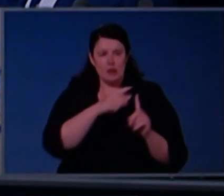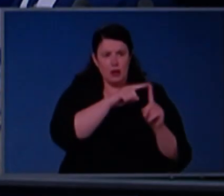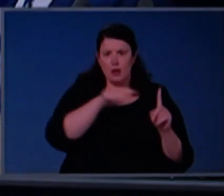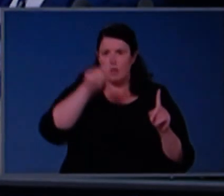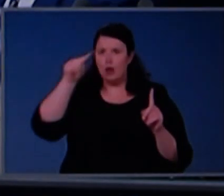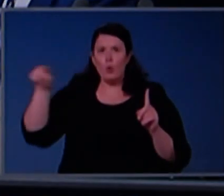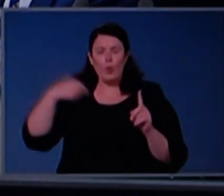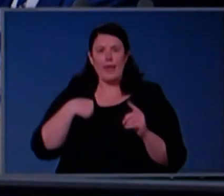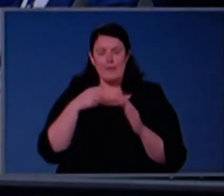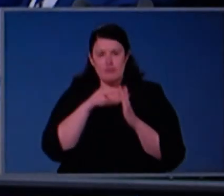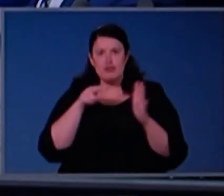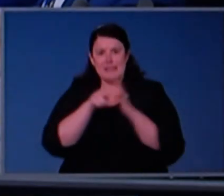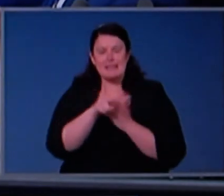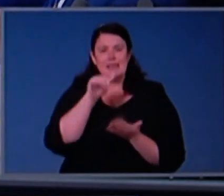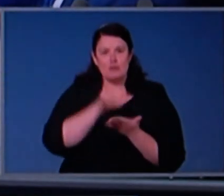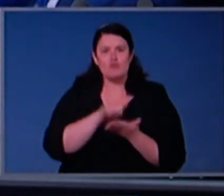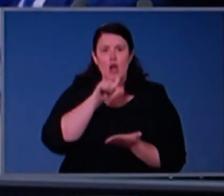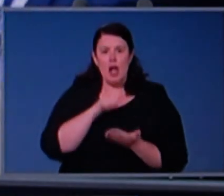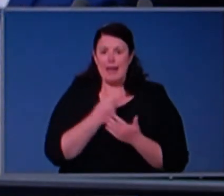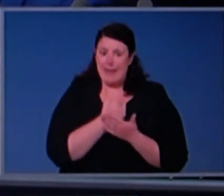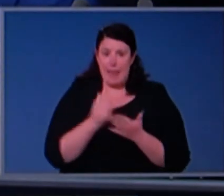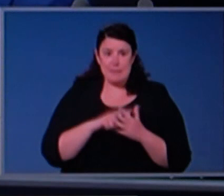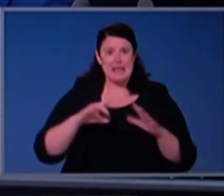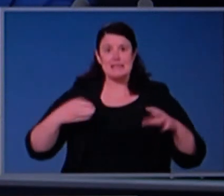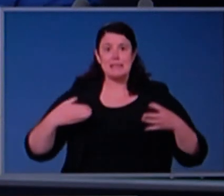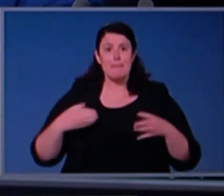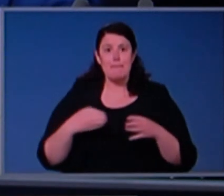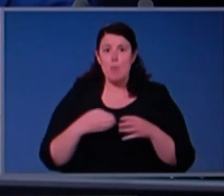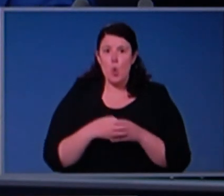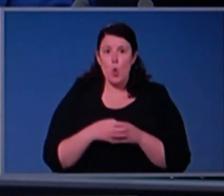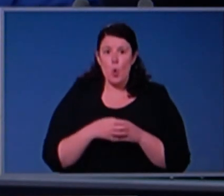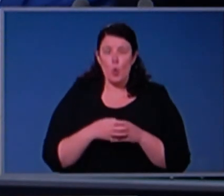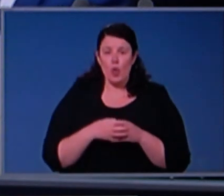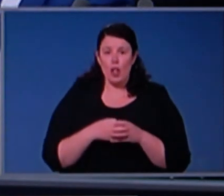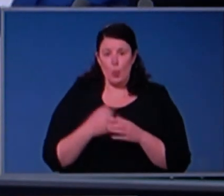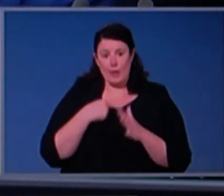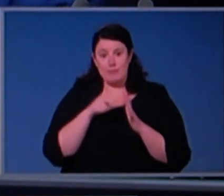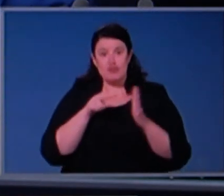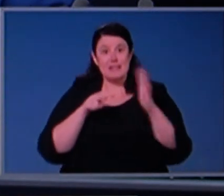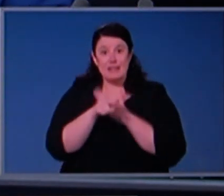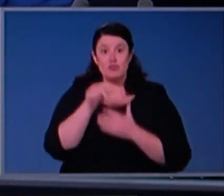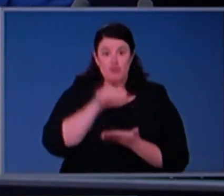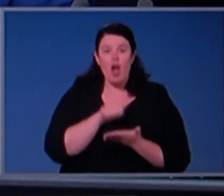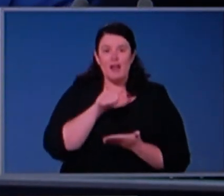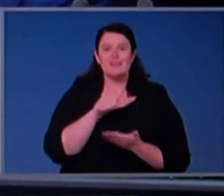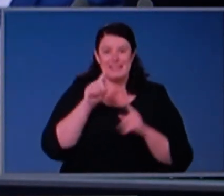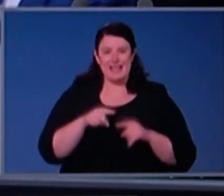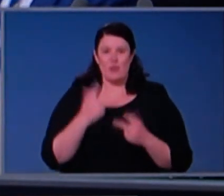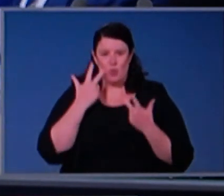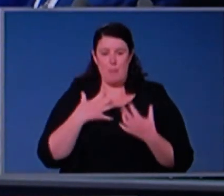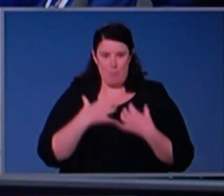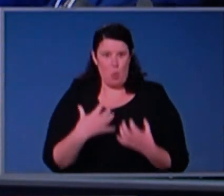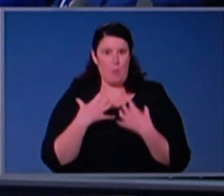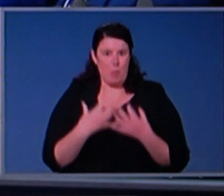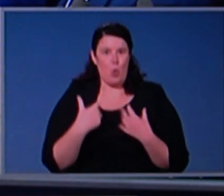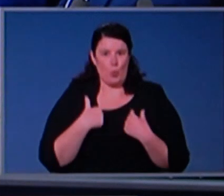to be expected. When you have very, very few cases, the error margins extend. So that broadening is